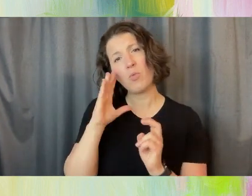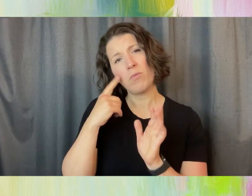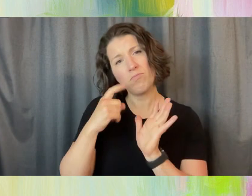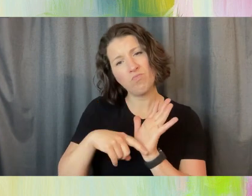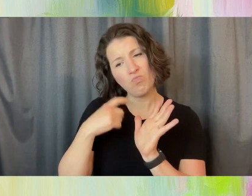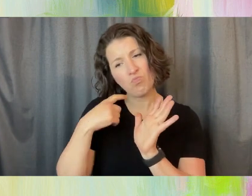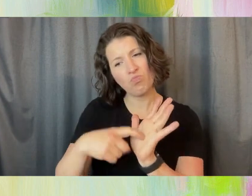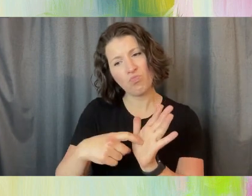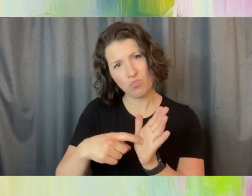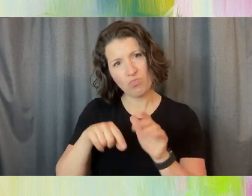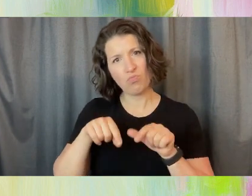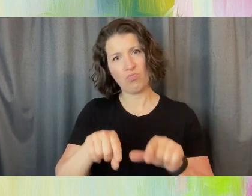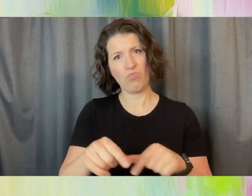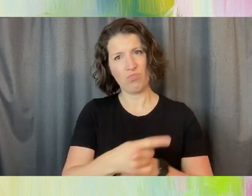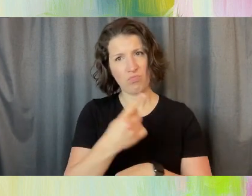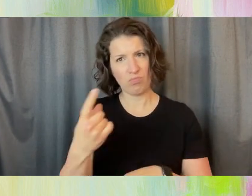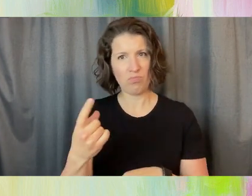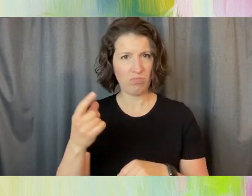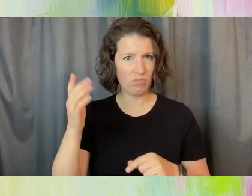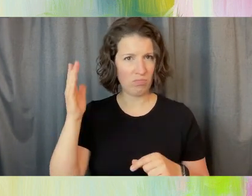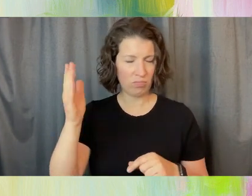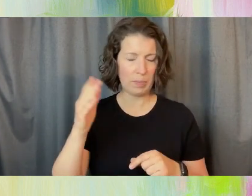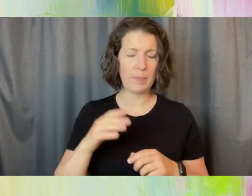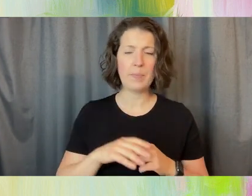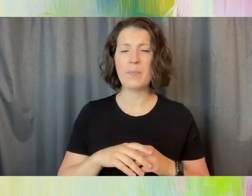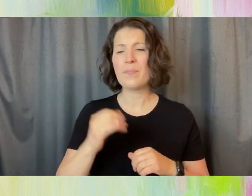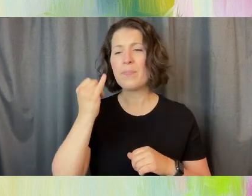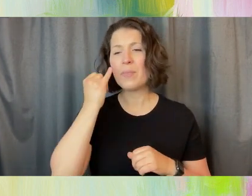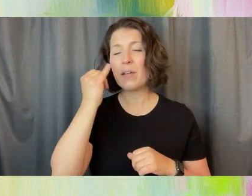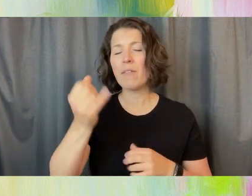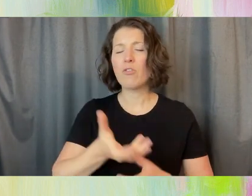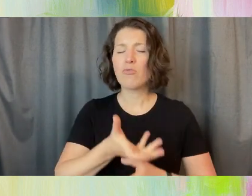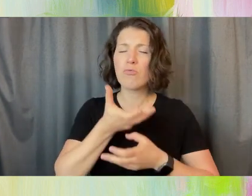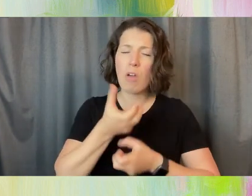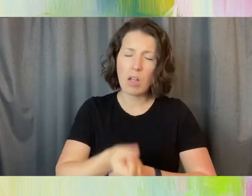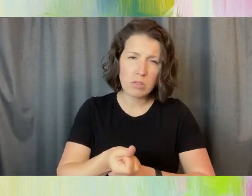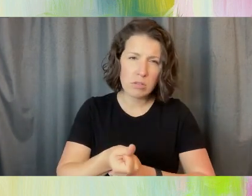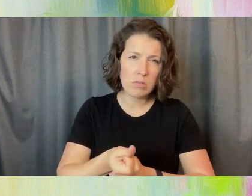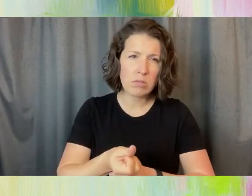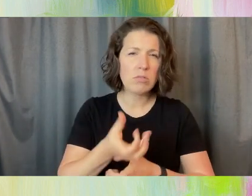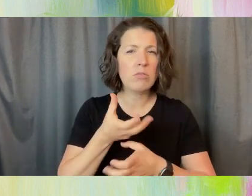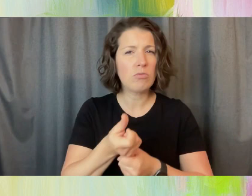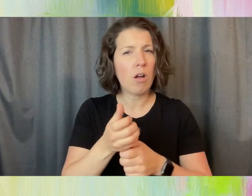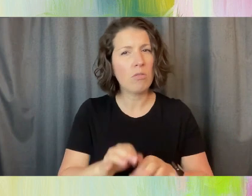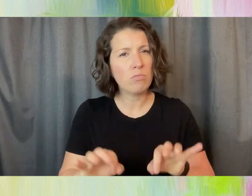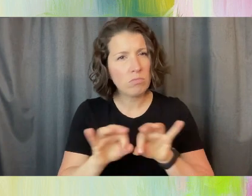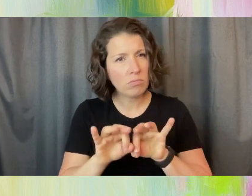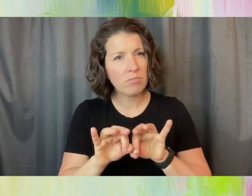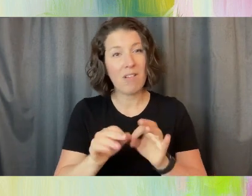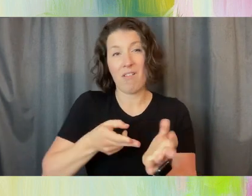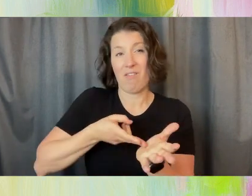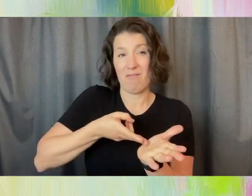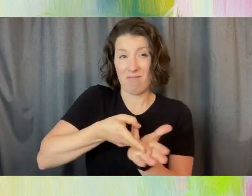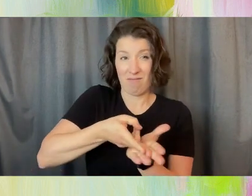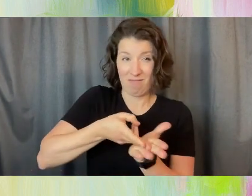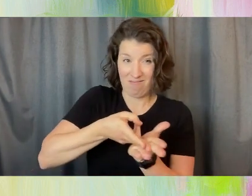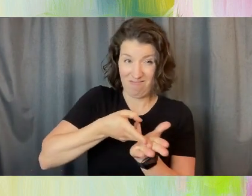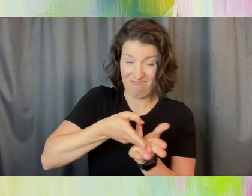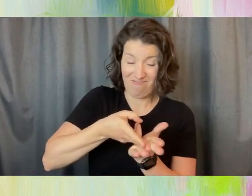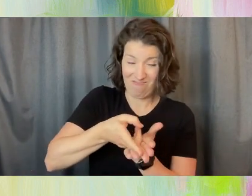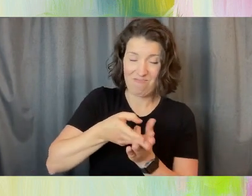this policy consortium is the idea of trust, trustworthiness, and authenticity. And